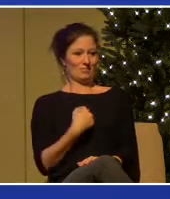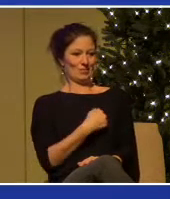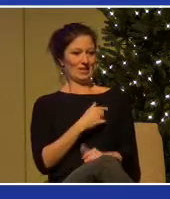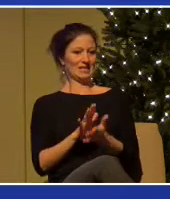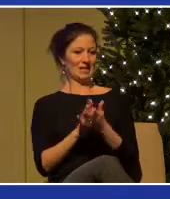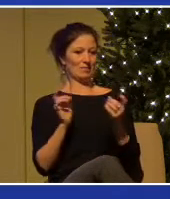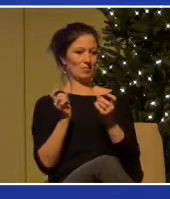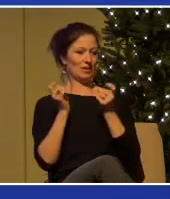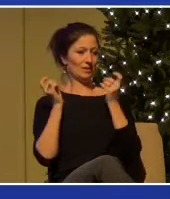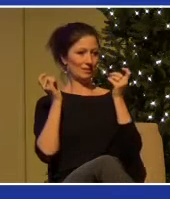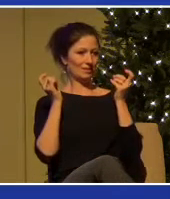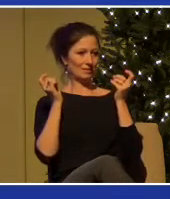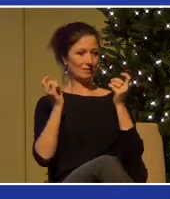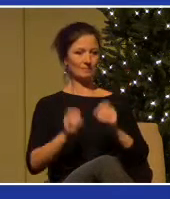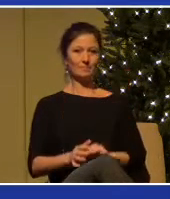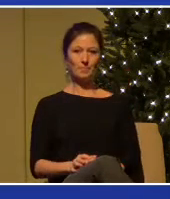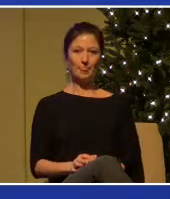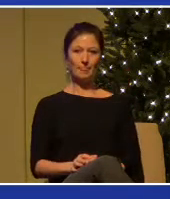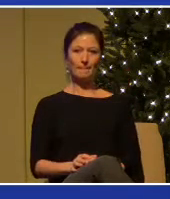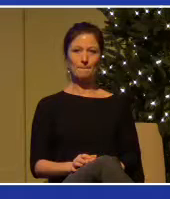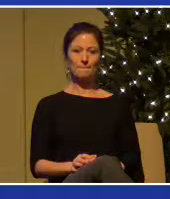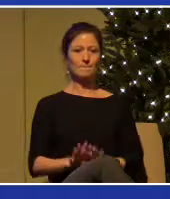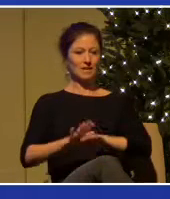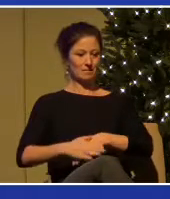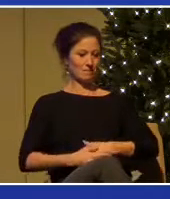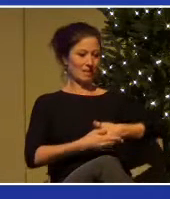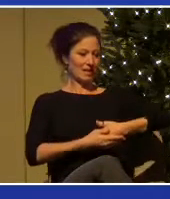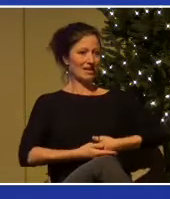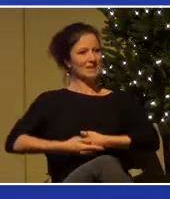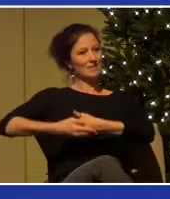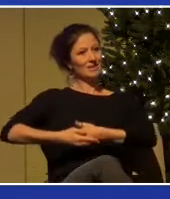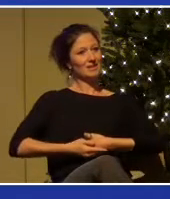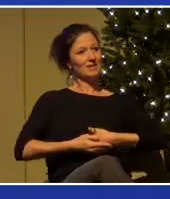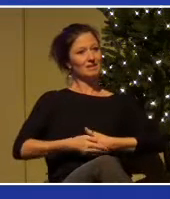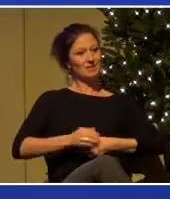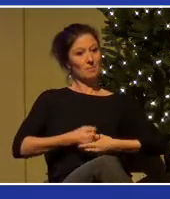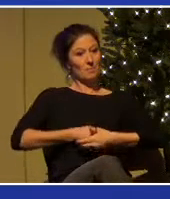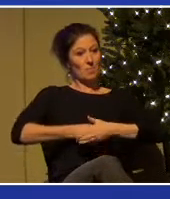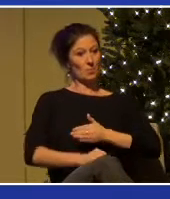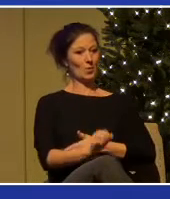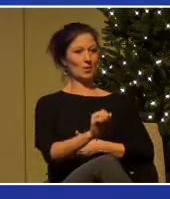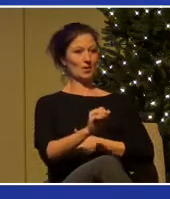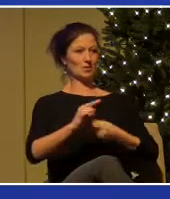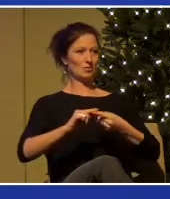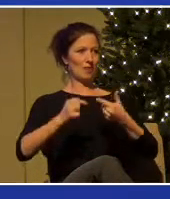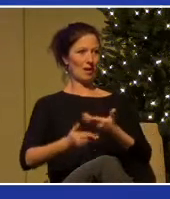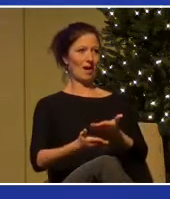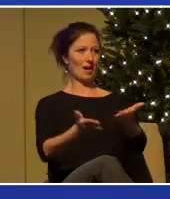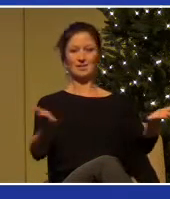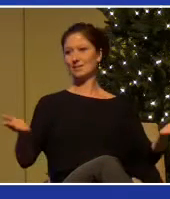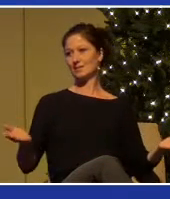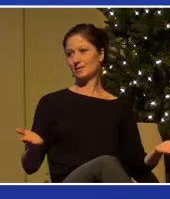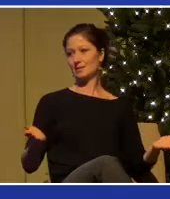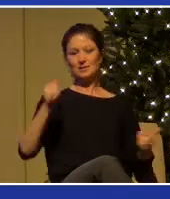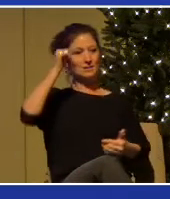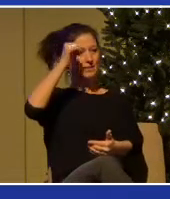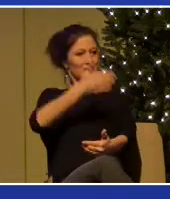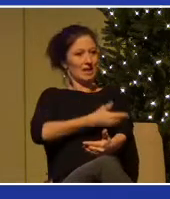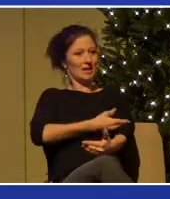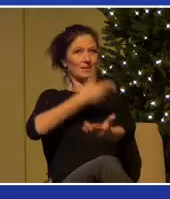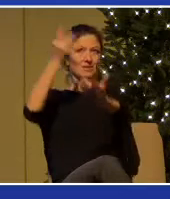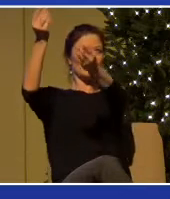Christmas. The child that was born to us, the son that was given, the Christ